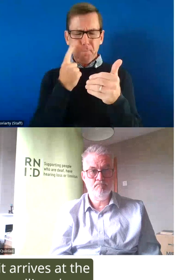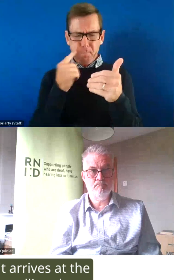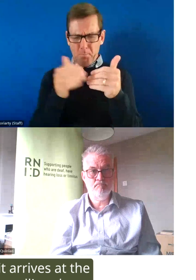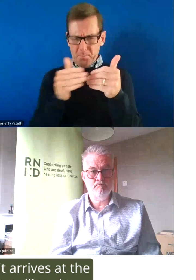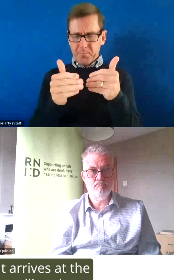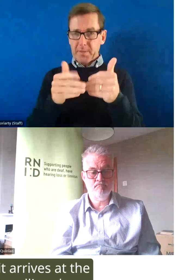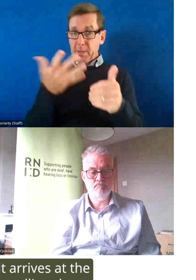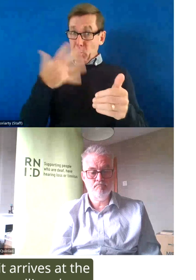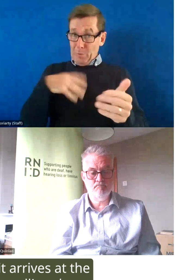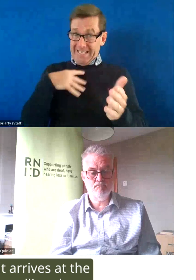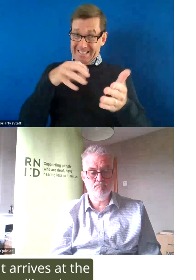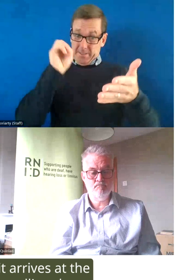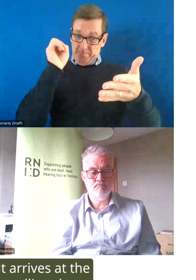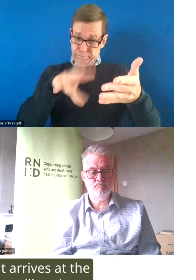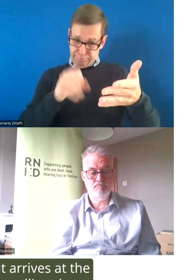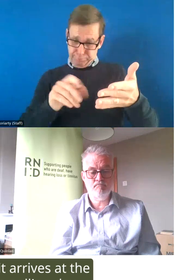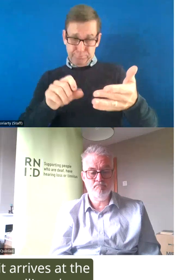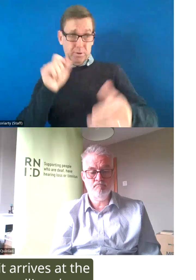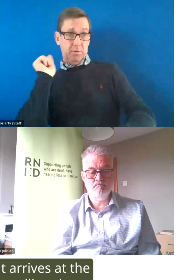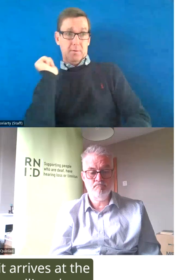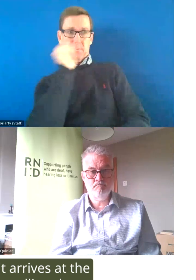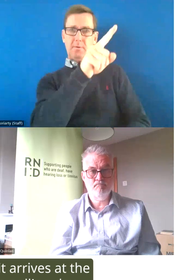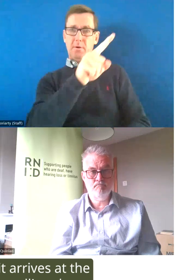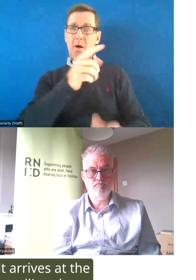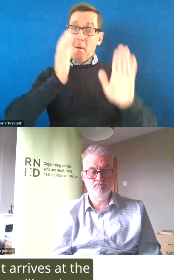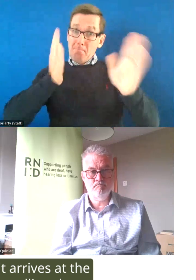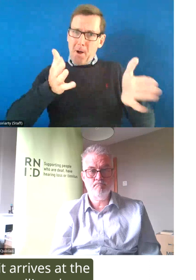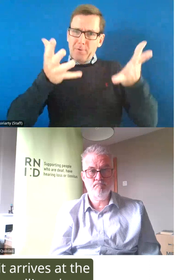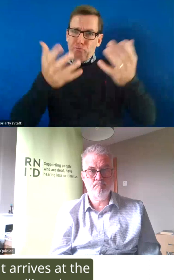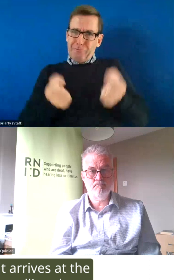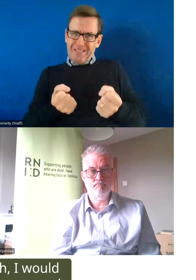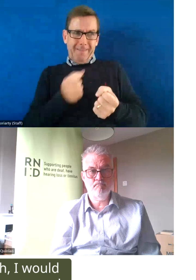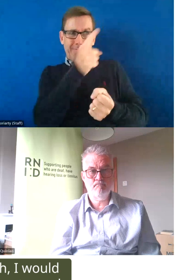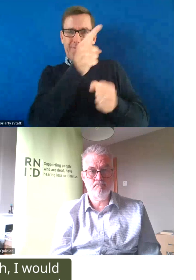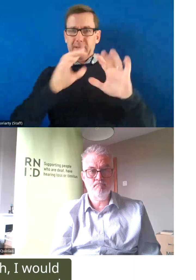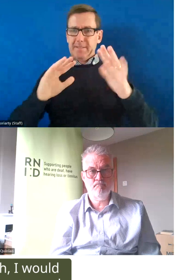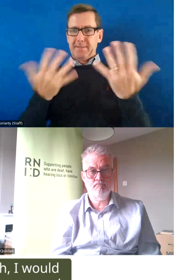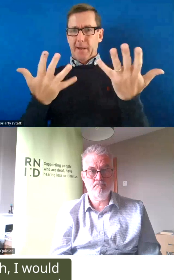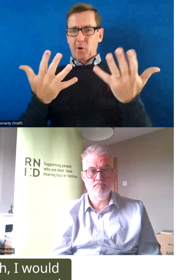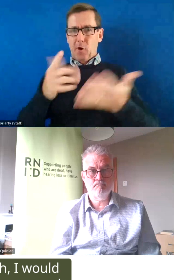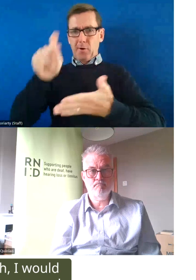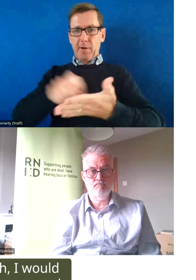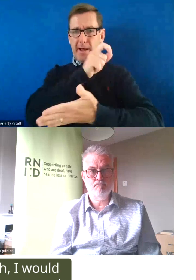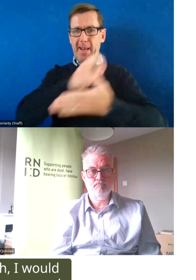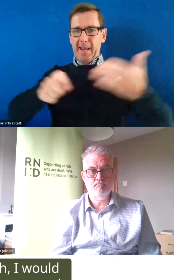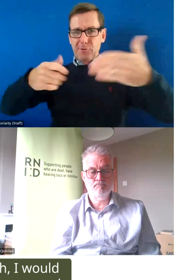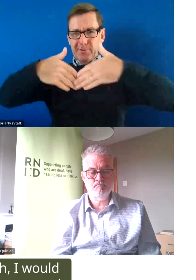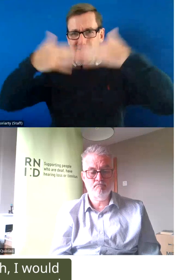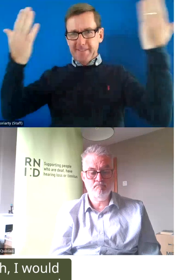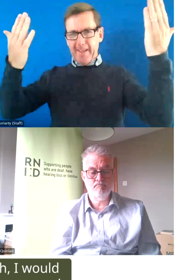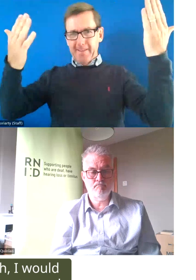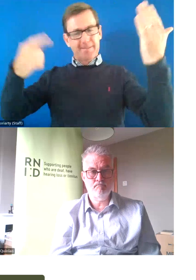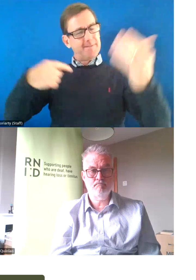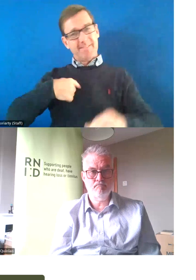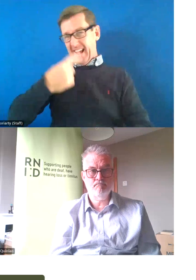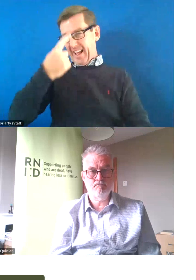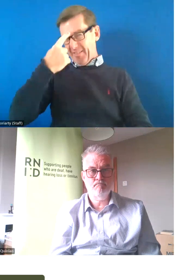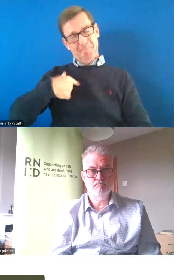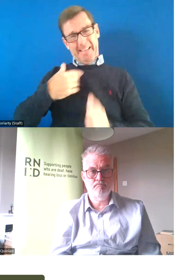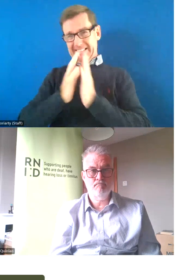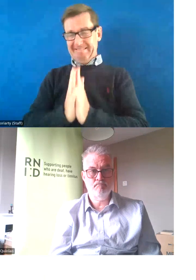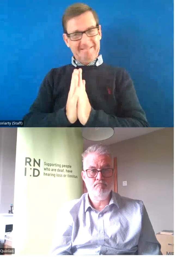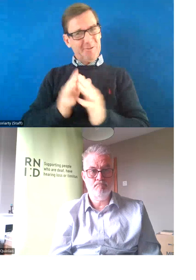make sure that it arrives at the council by 10 p.m. on polling day. So it's just, yeah, I would just encourage you to apply as early